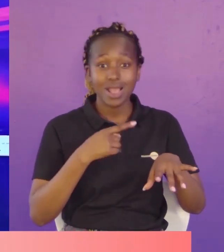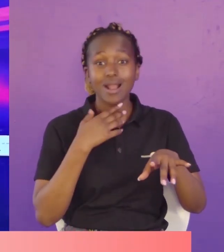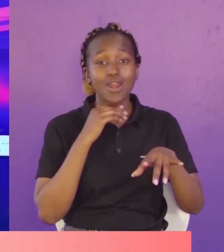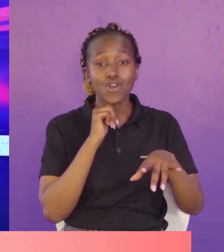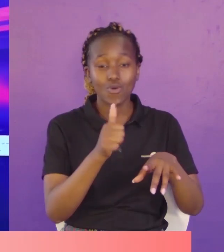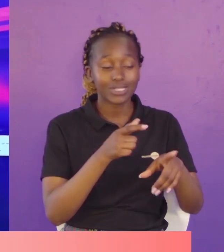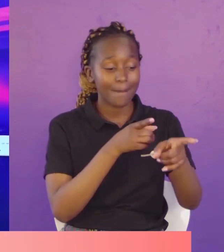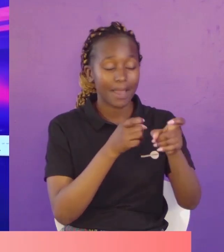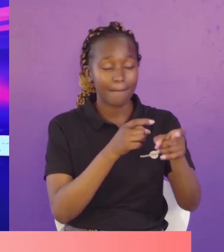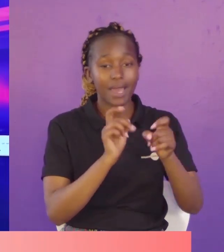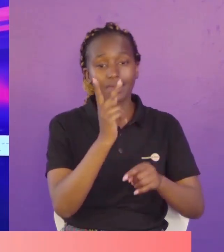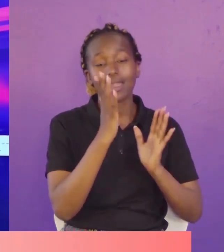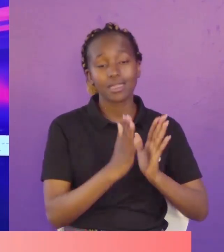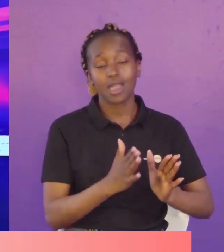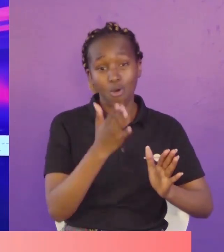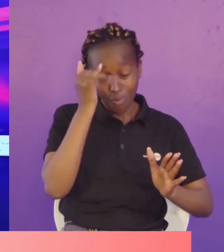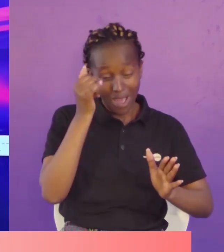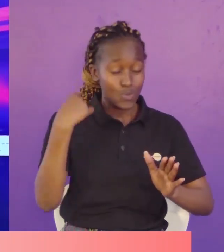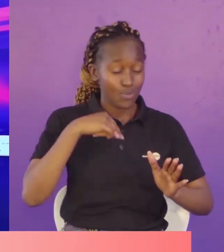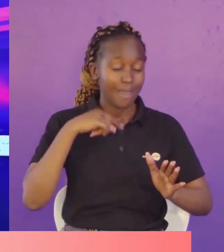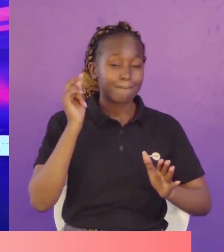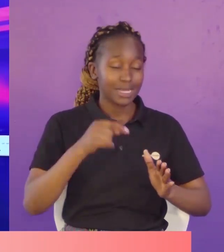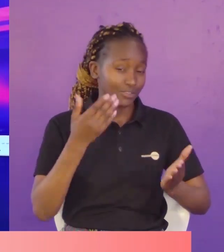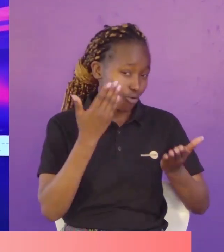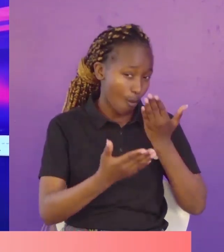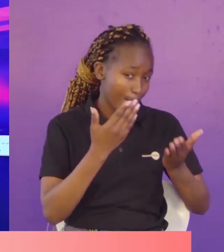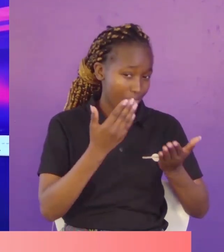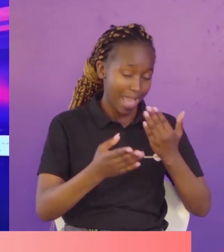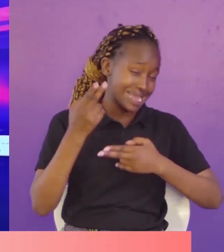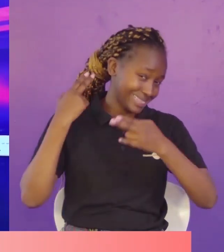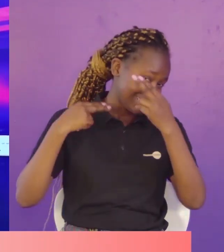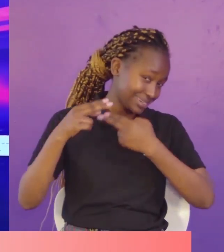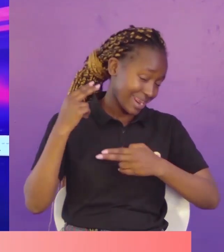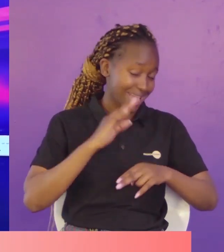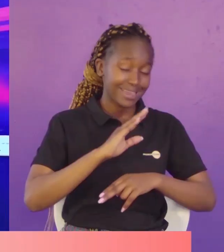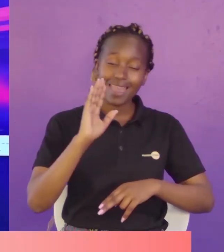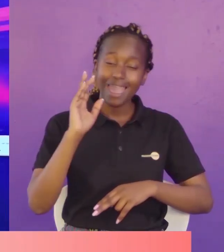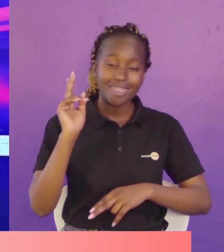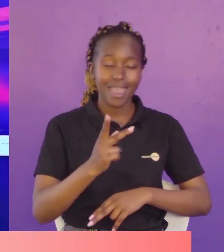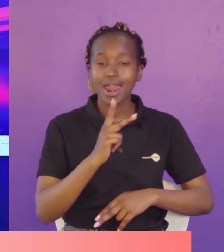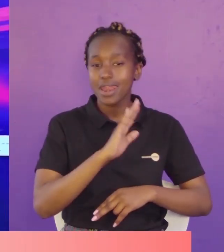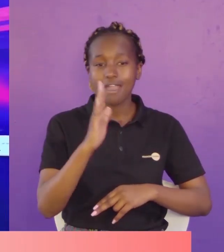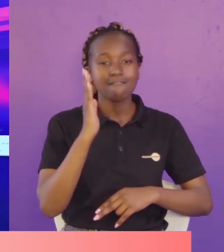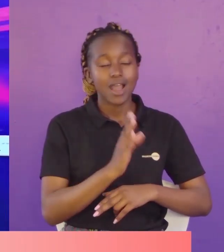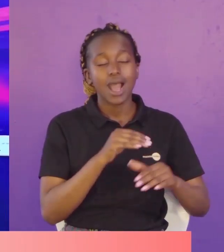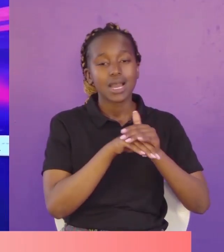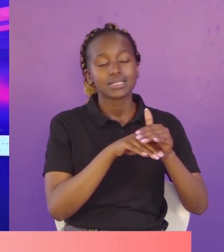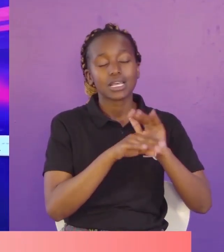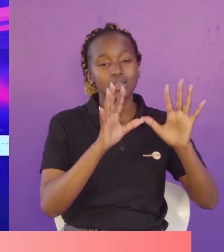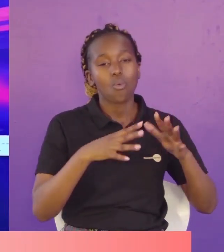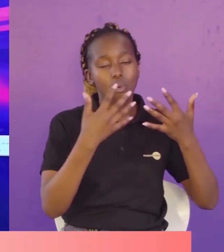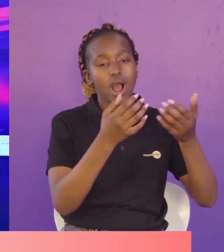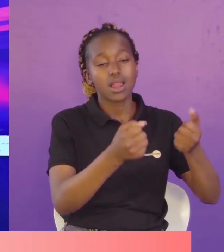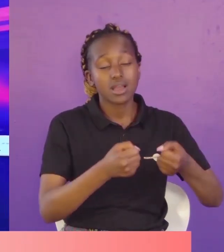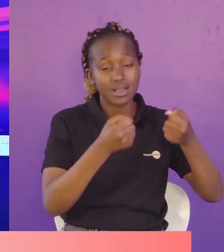because we will go back to history. Has Kenya ever qualified to the World Cup? No. And if they had